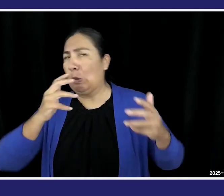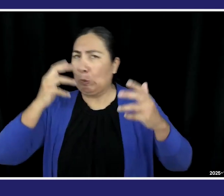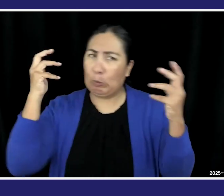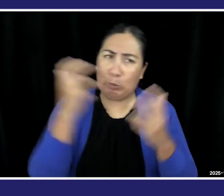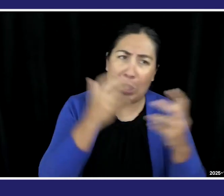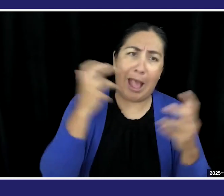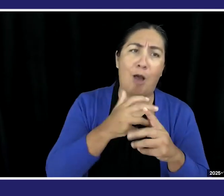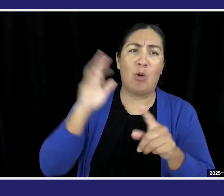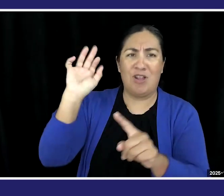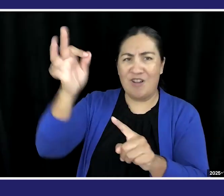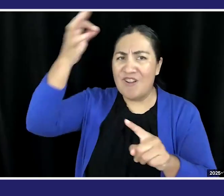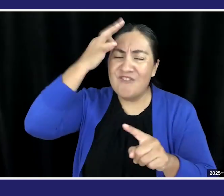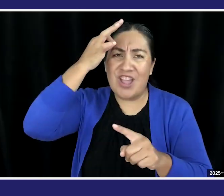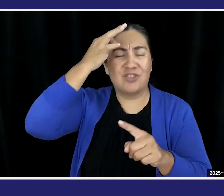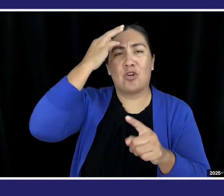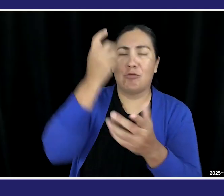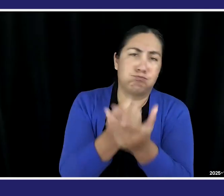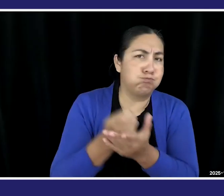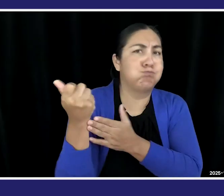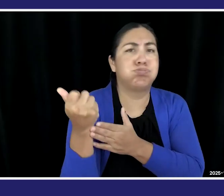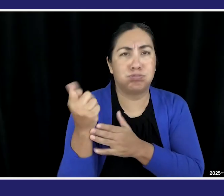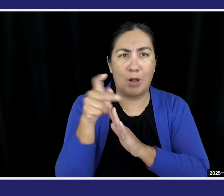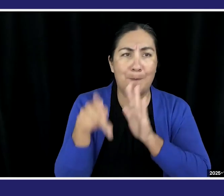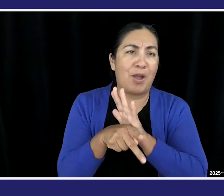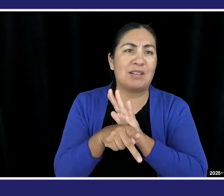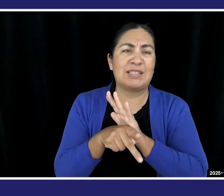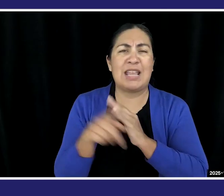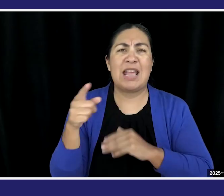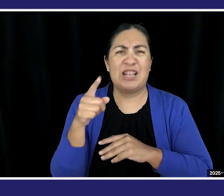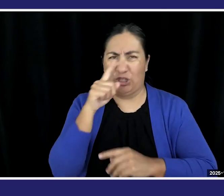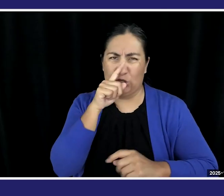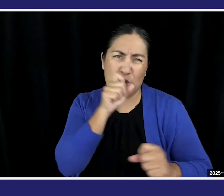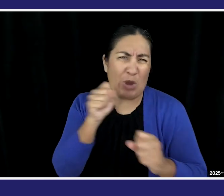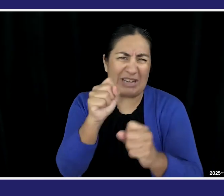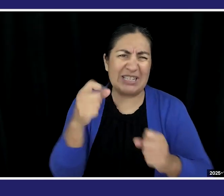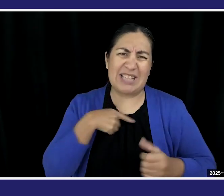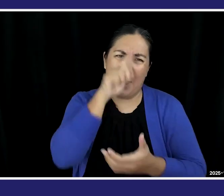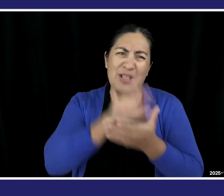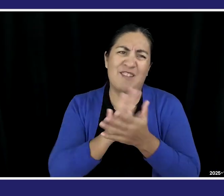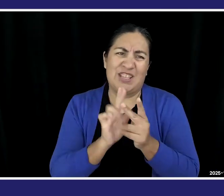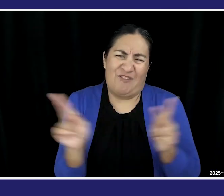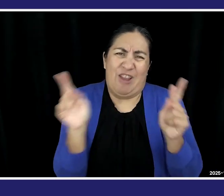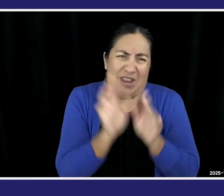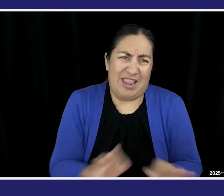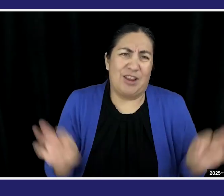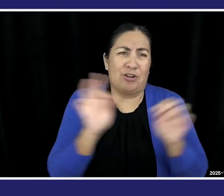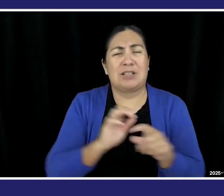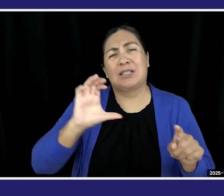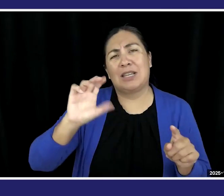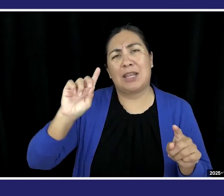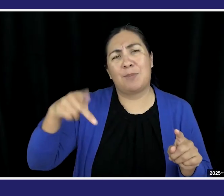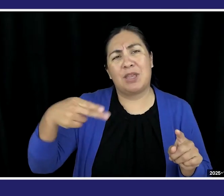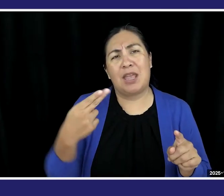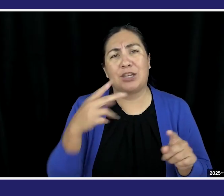erasure policy and strategies, I think it's very critical that CDPH include explicit references to